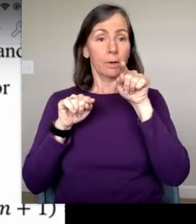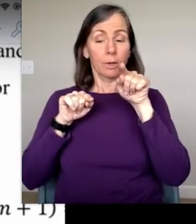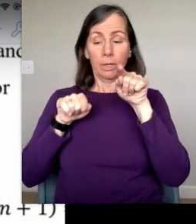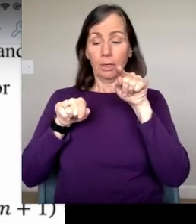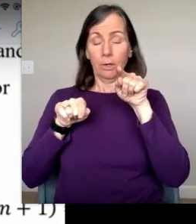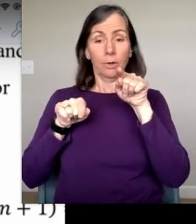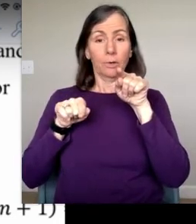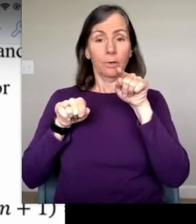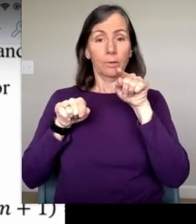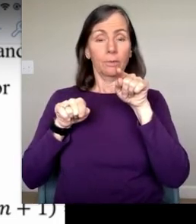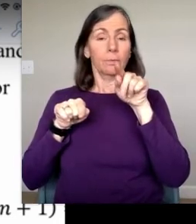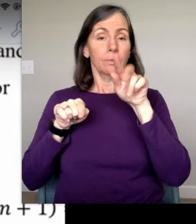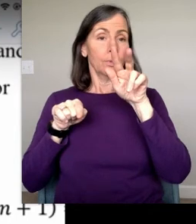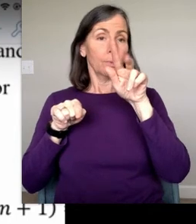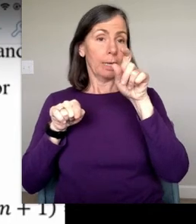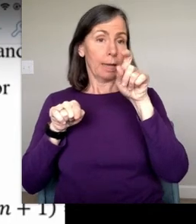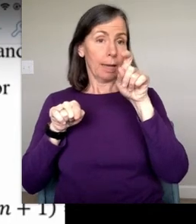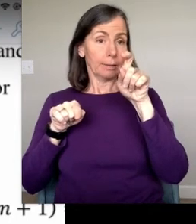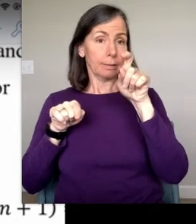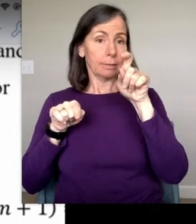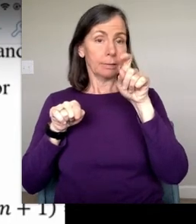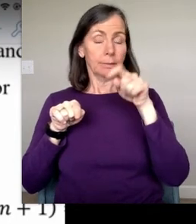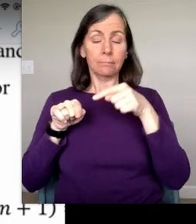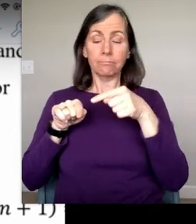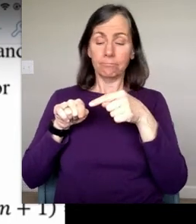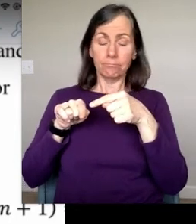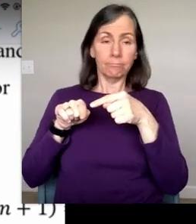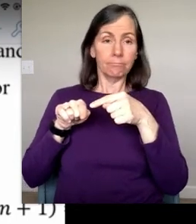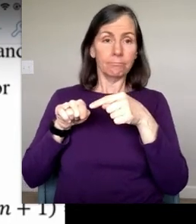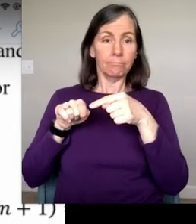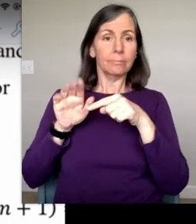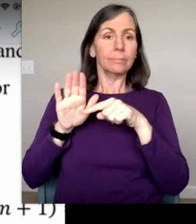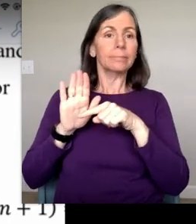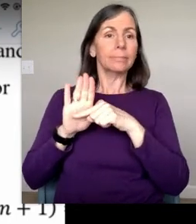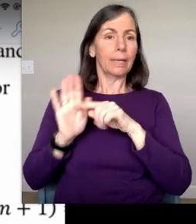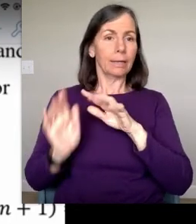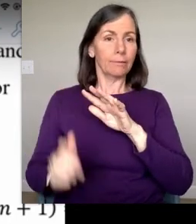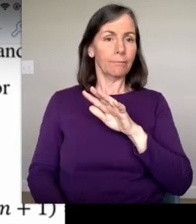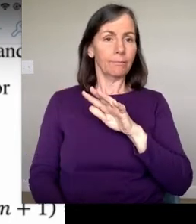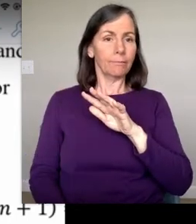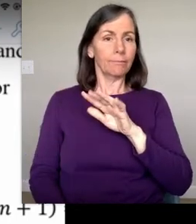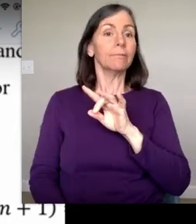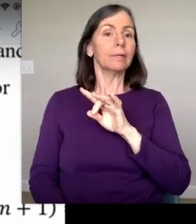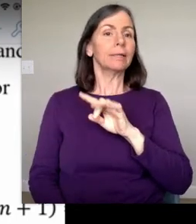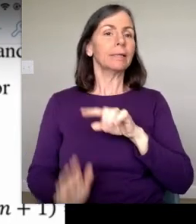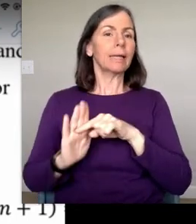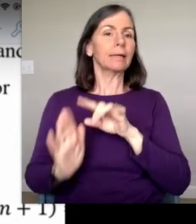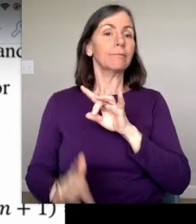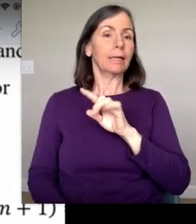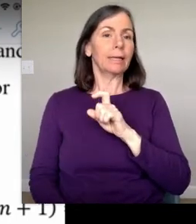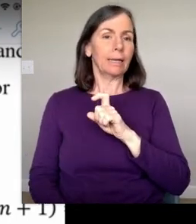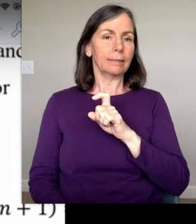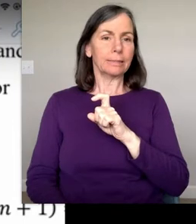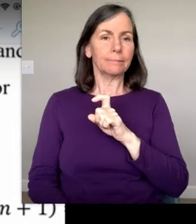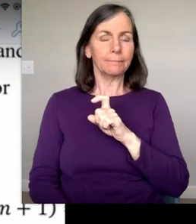3x, and the other box will be negative 8x.